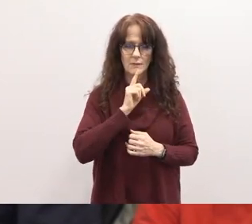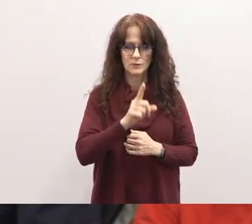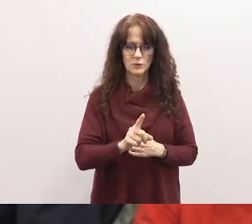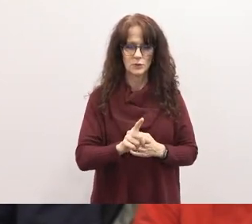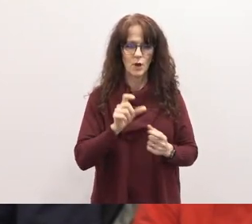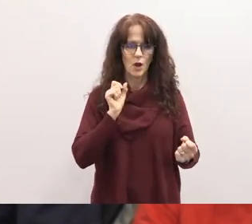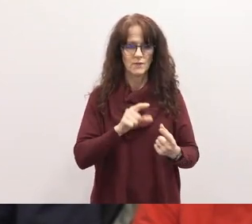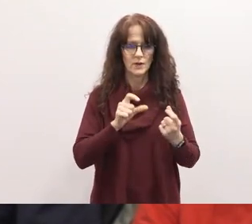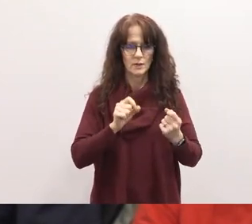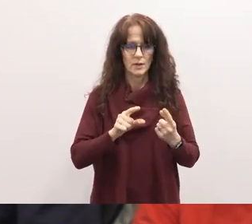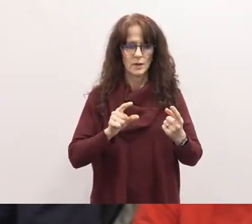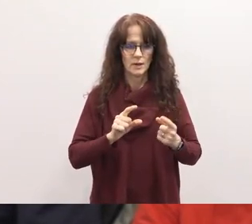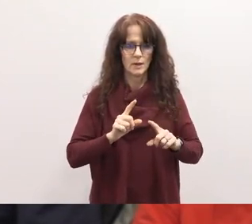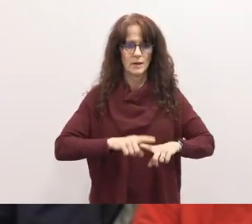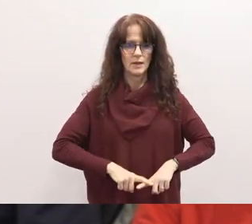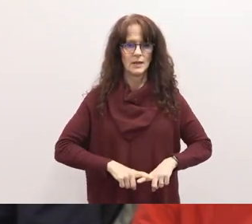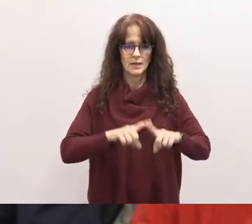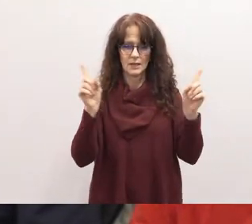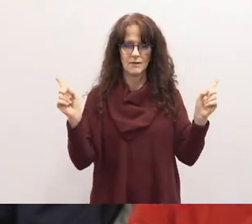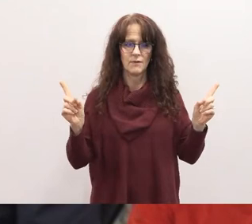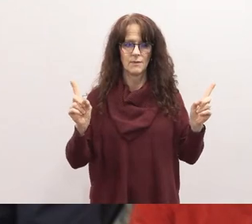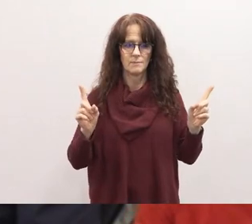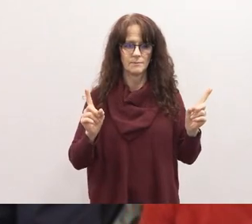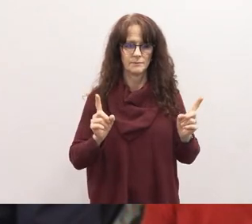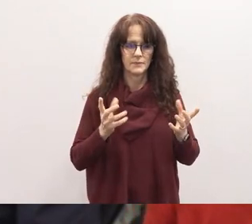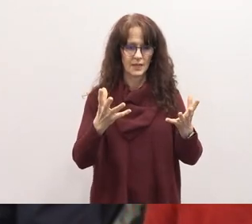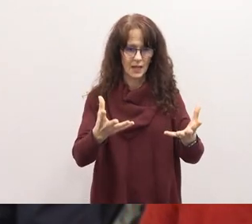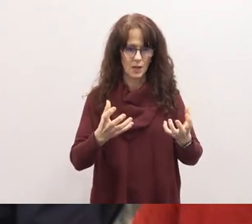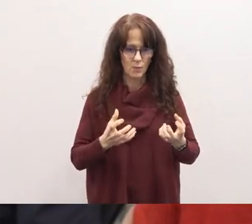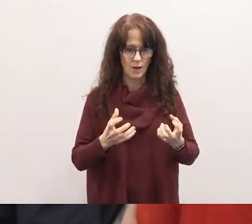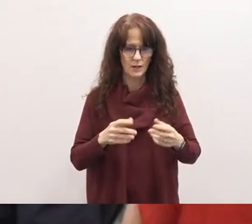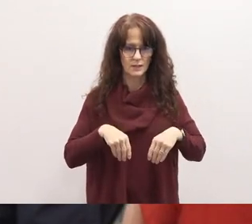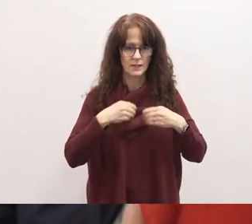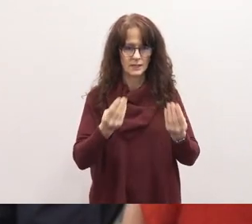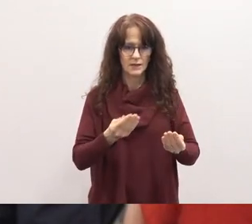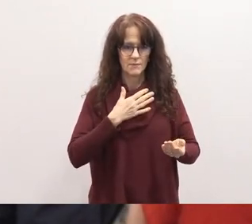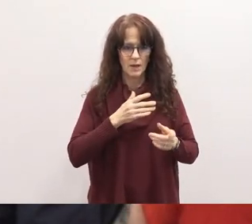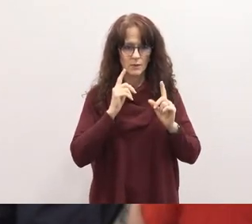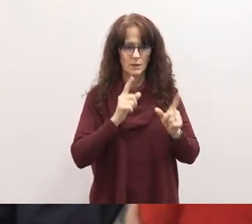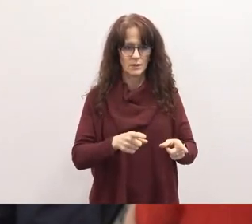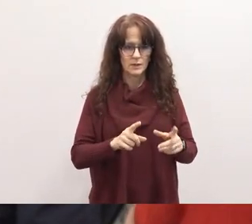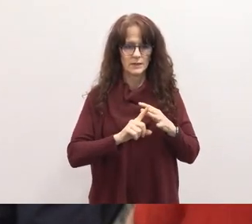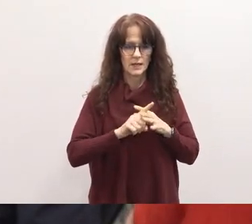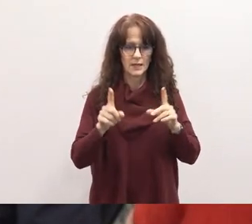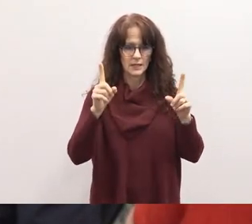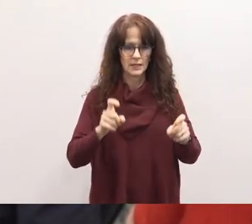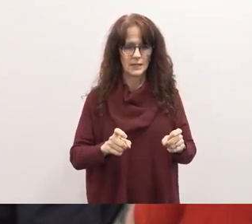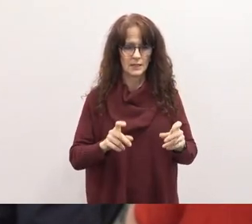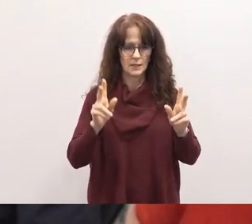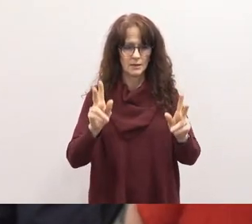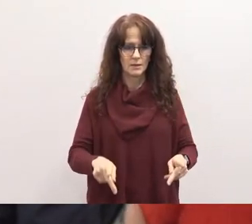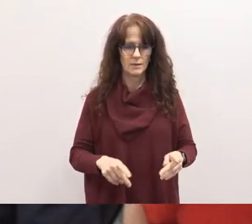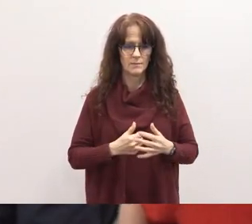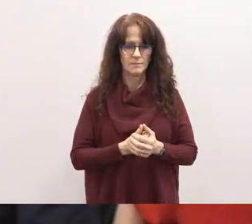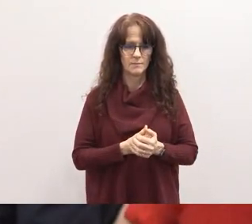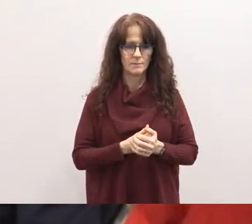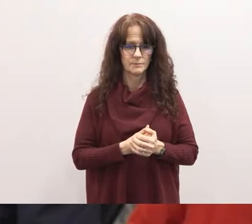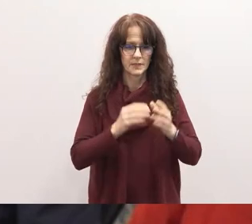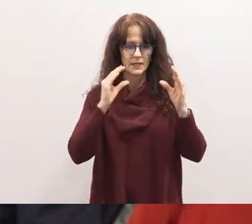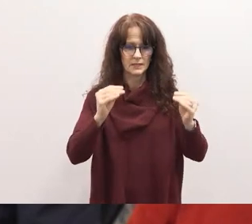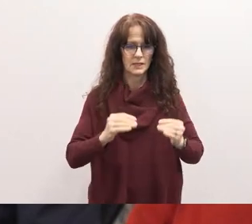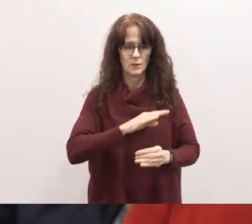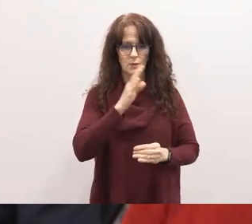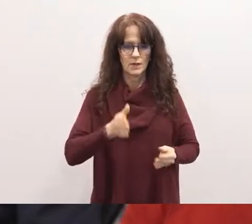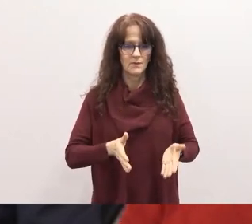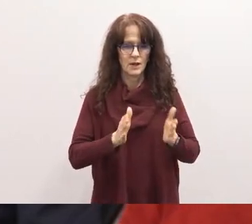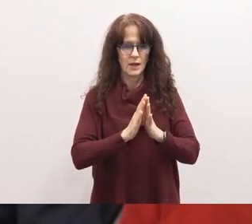that our feedback would have been very different. So I want to deliver my responses to the exit tickets in person. Teachers were